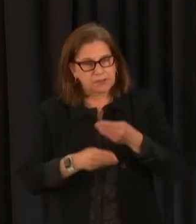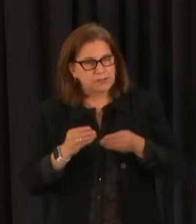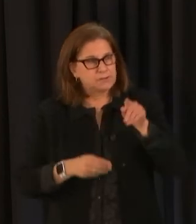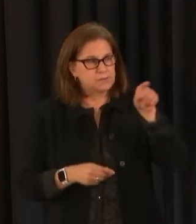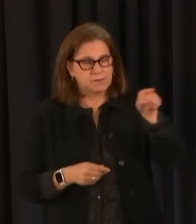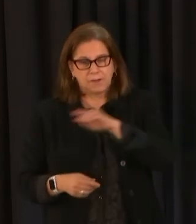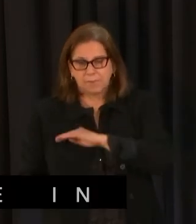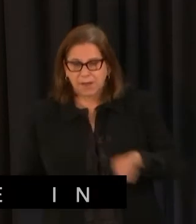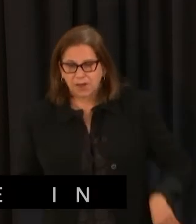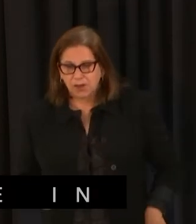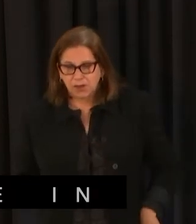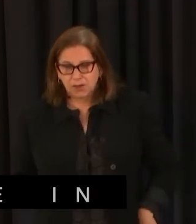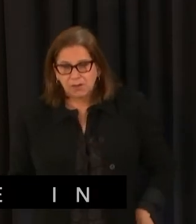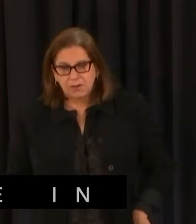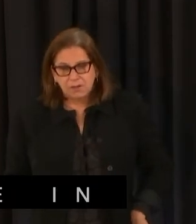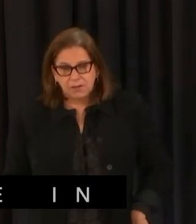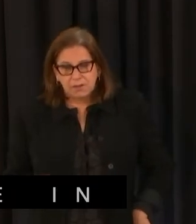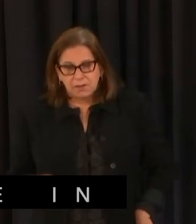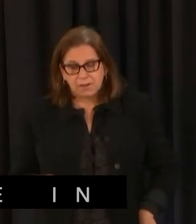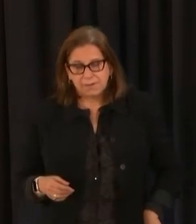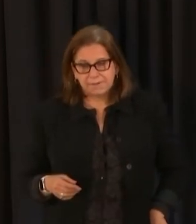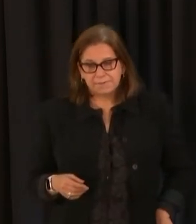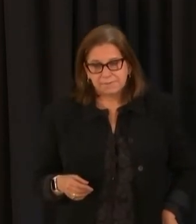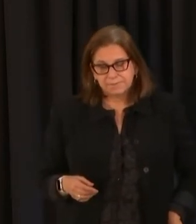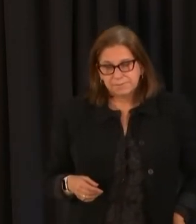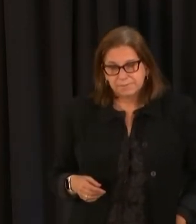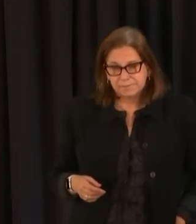on Saturday that she just considering,